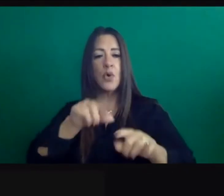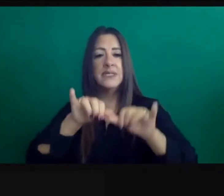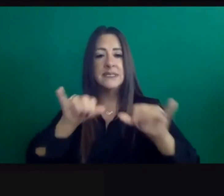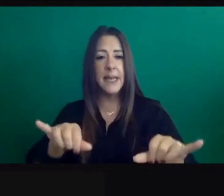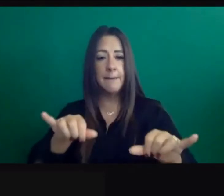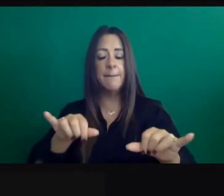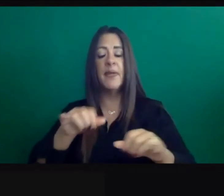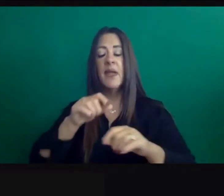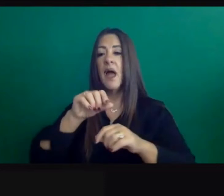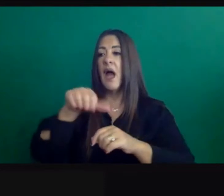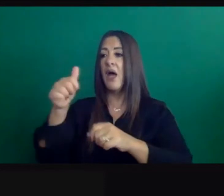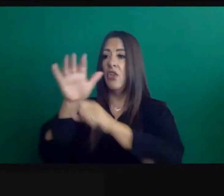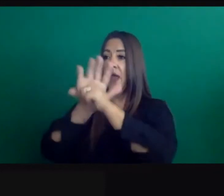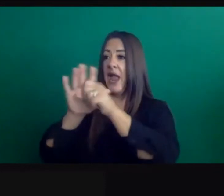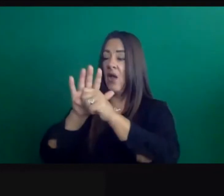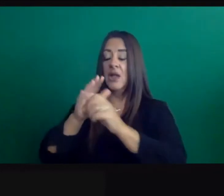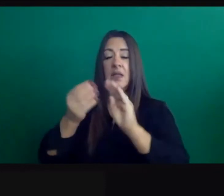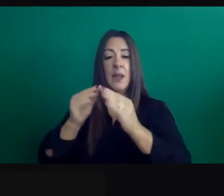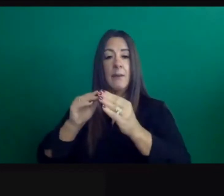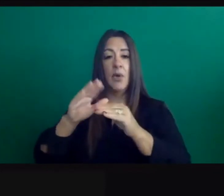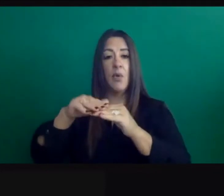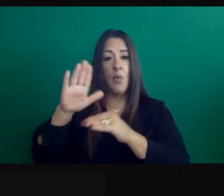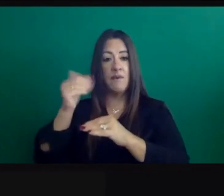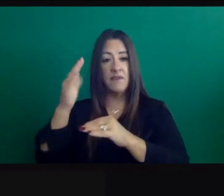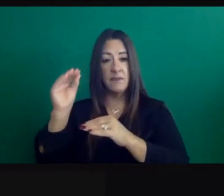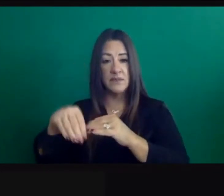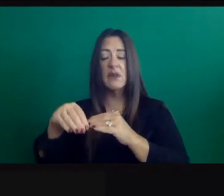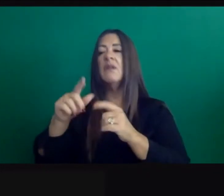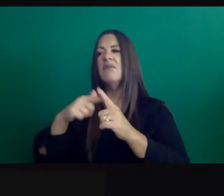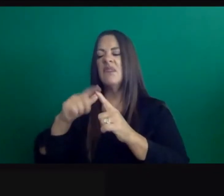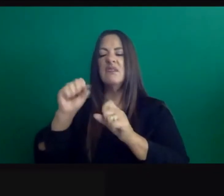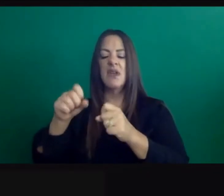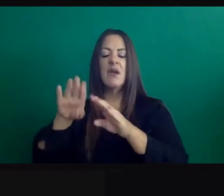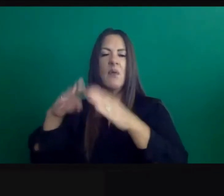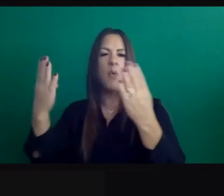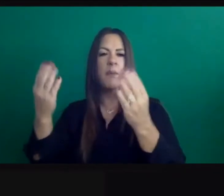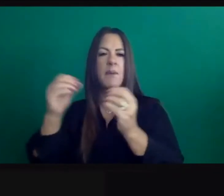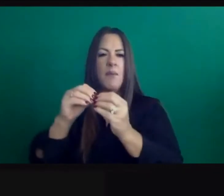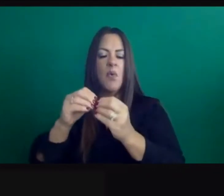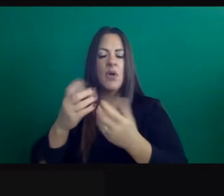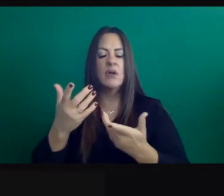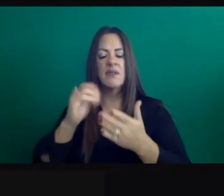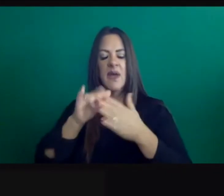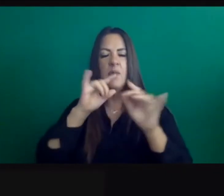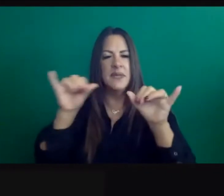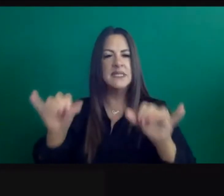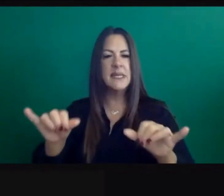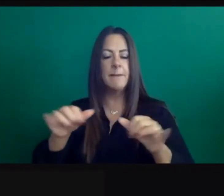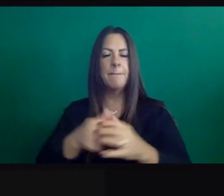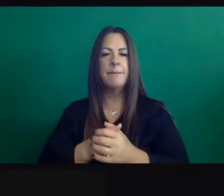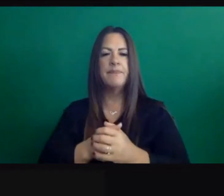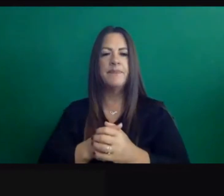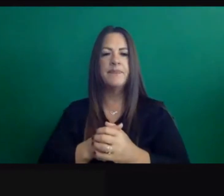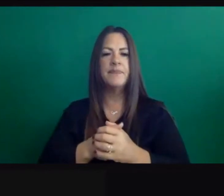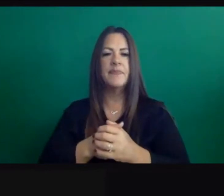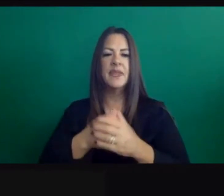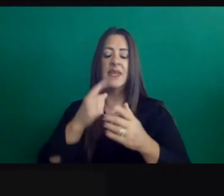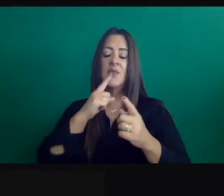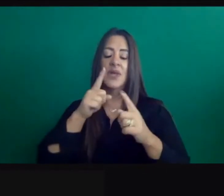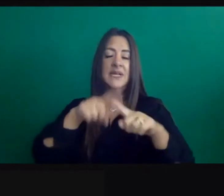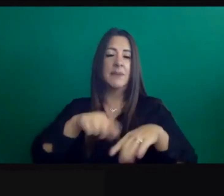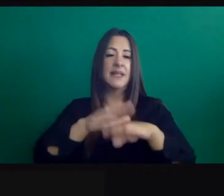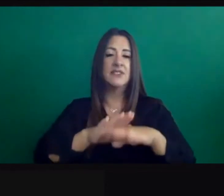future. Absolutely, the concern with variants of all varieties is that it changes the behavior of the